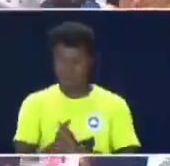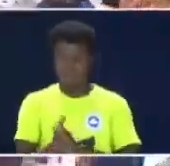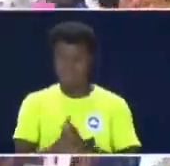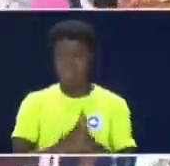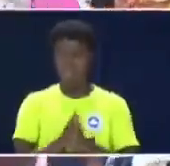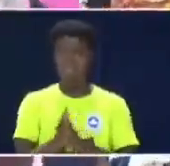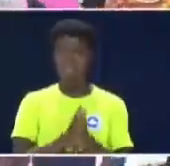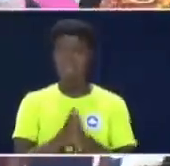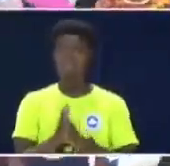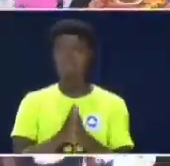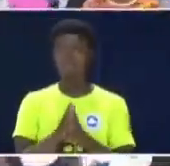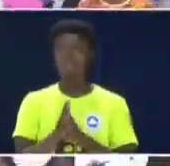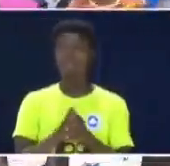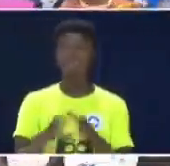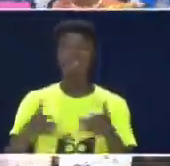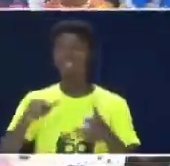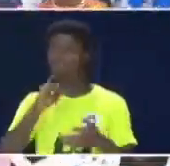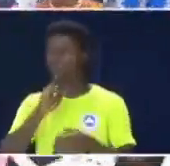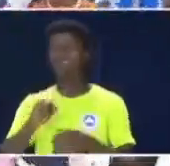Let this be a signal, Lord,